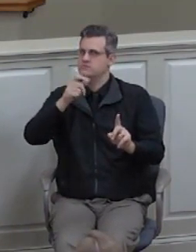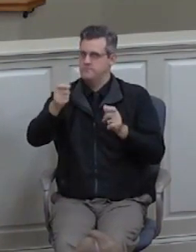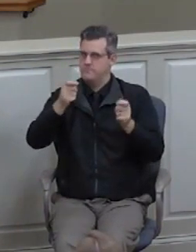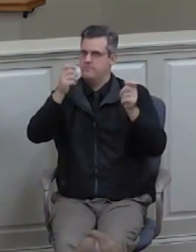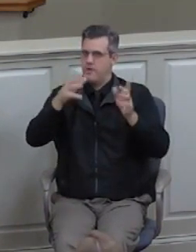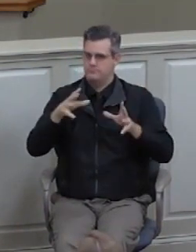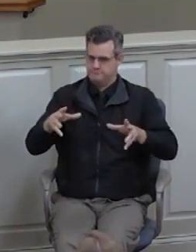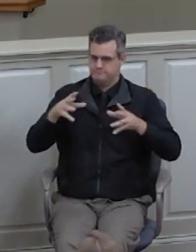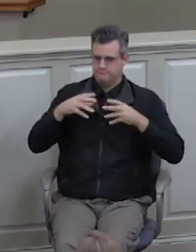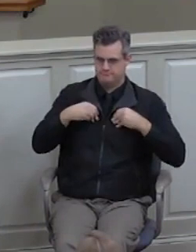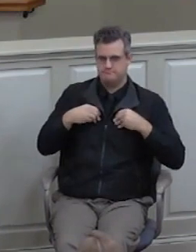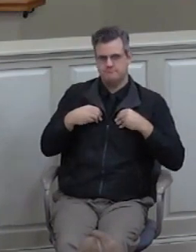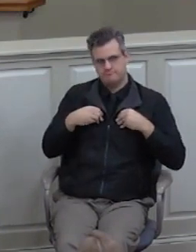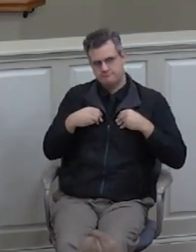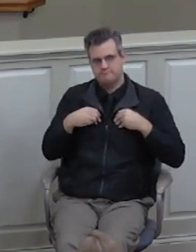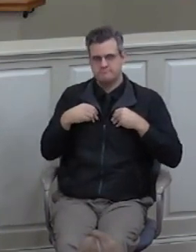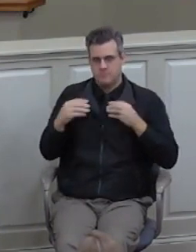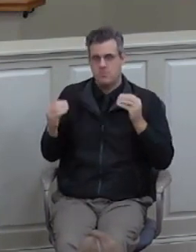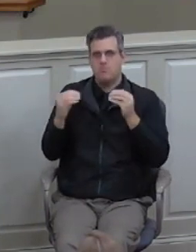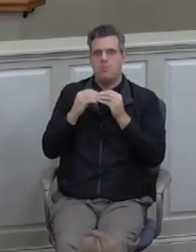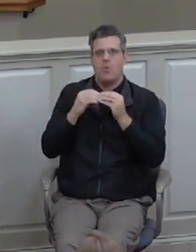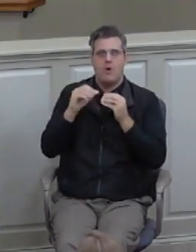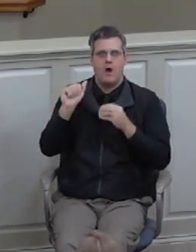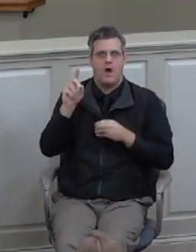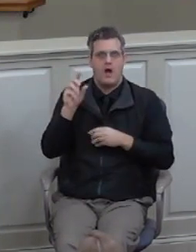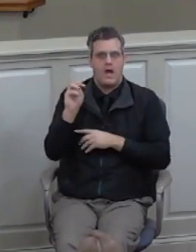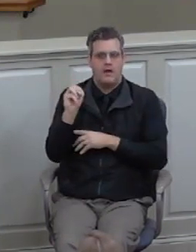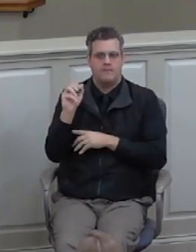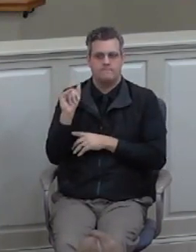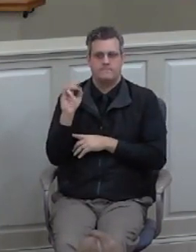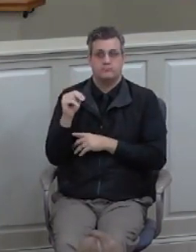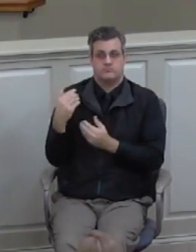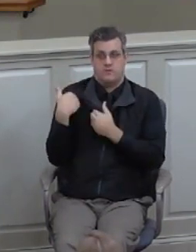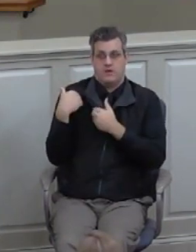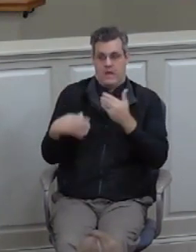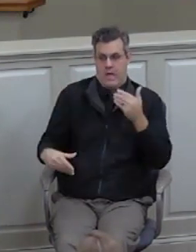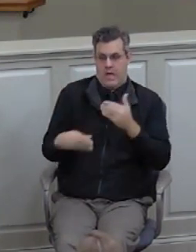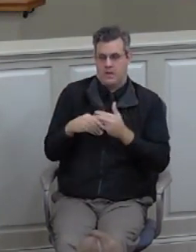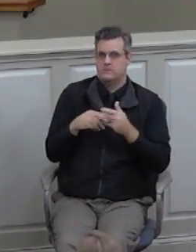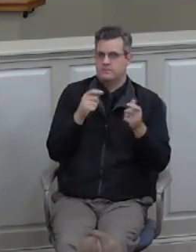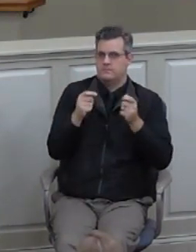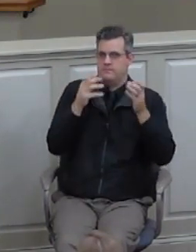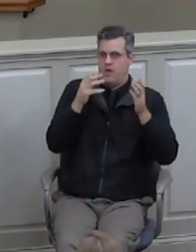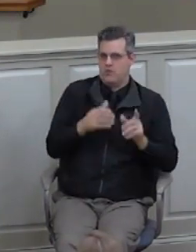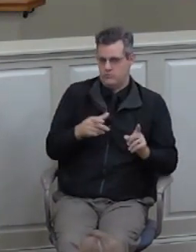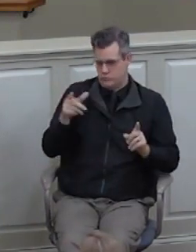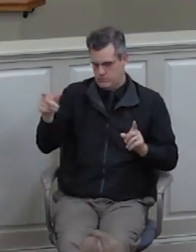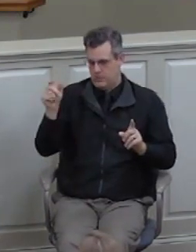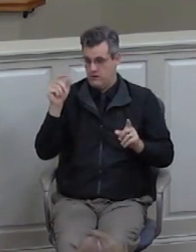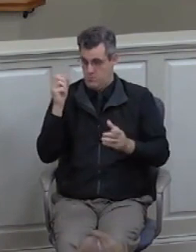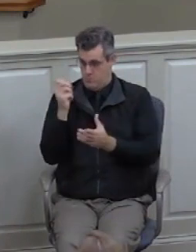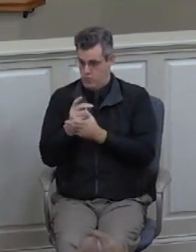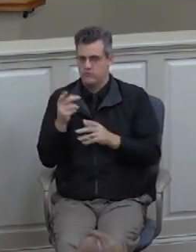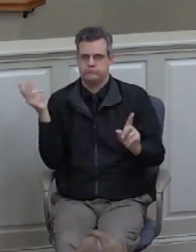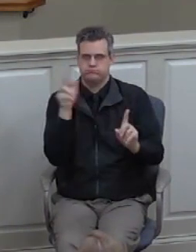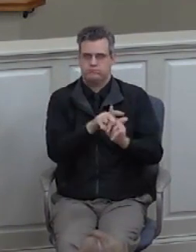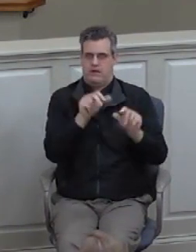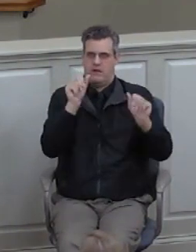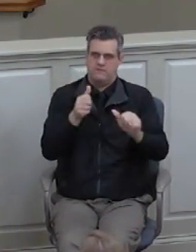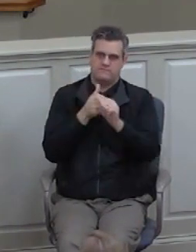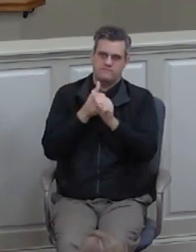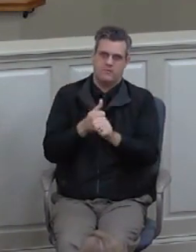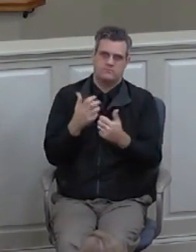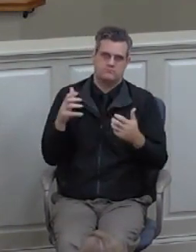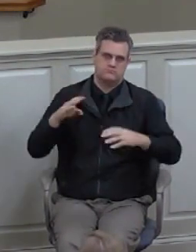those, I would say, extra administrative roles, and so this allows that to transpire, to be in compliance with the